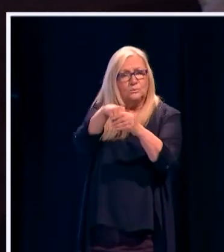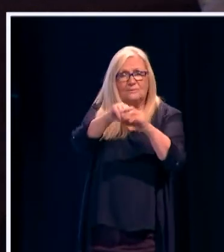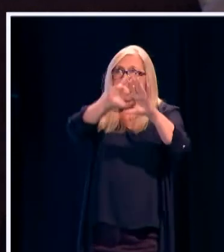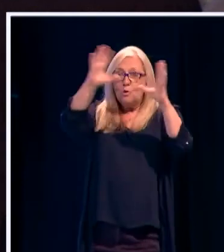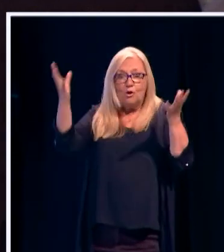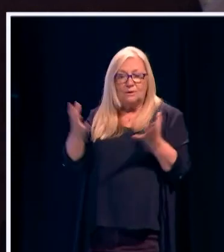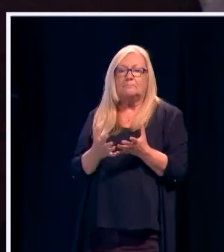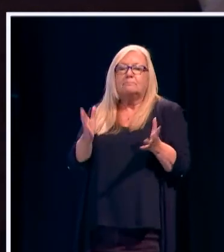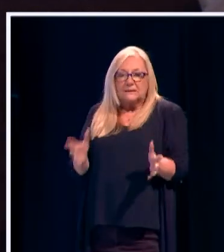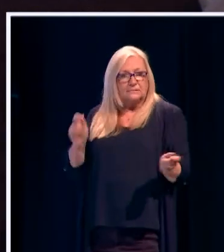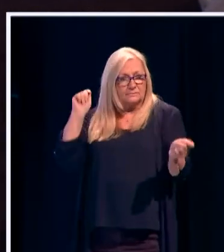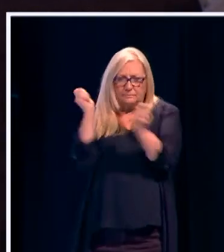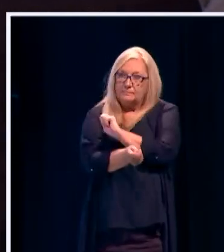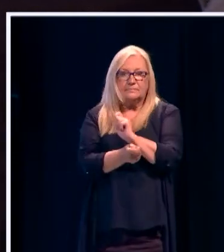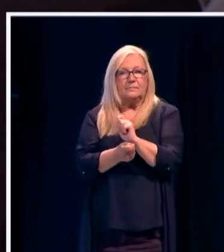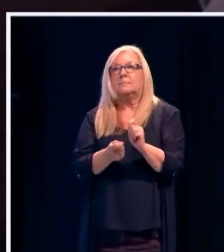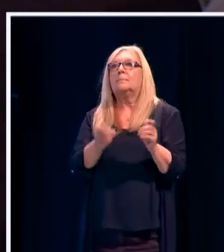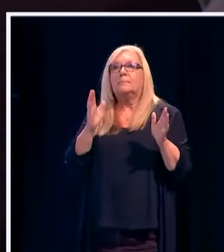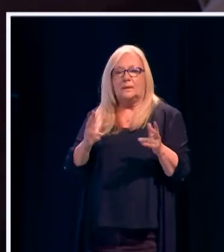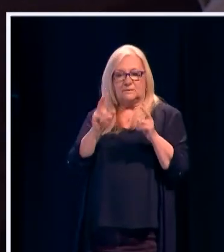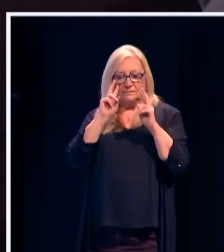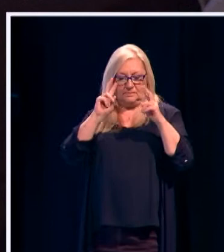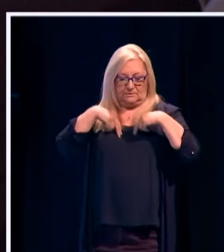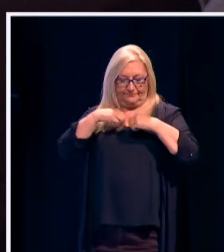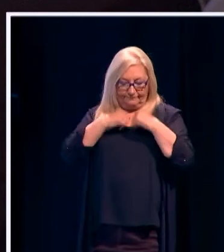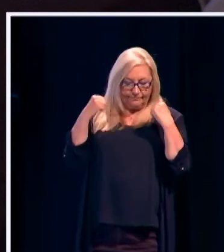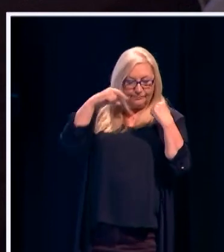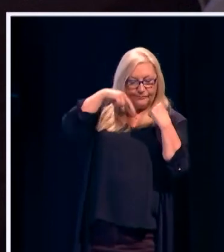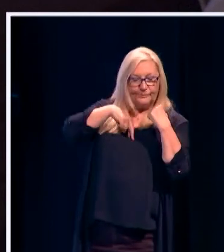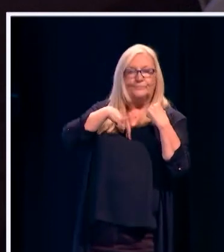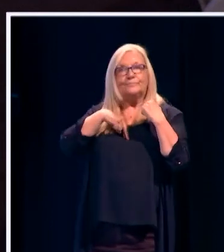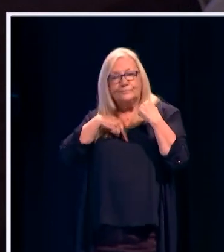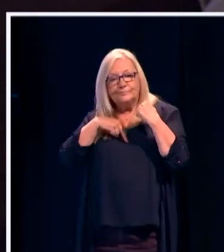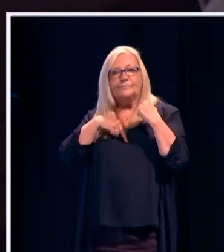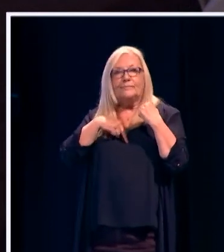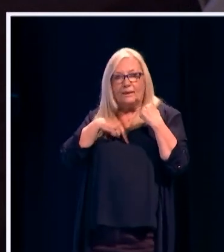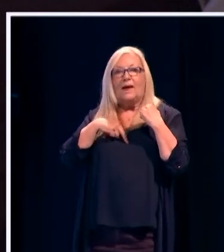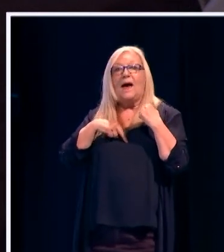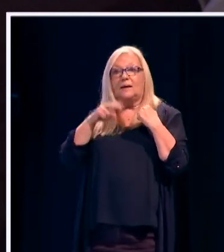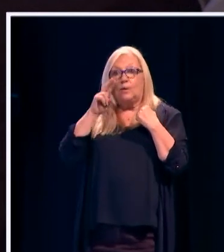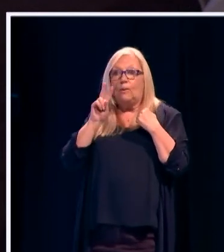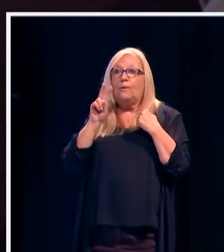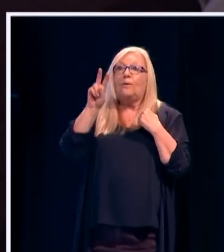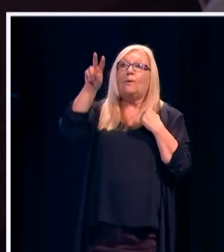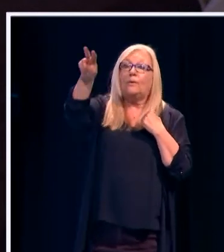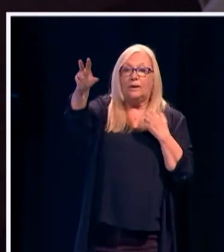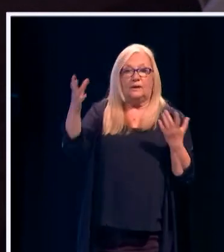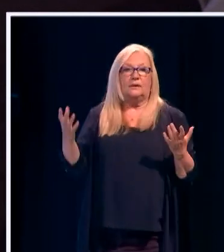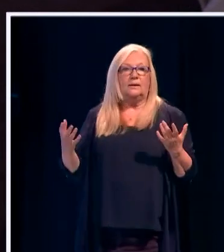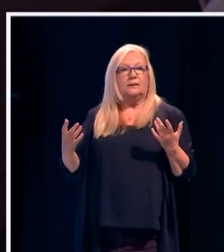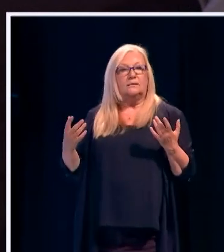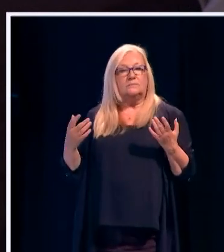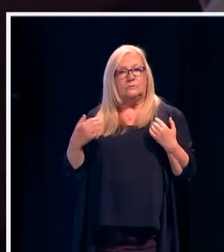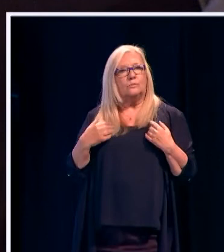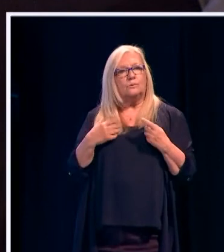that. So we have to look within us, and we have to look beyond us. So by saying that, I'm trying to highlight some